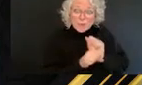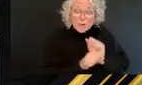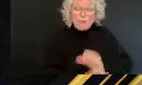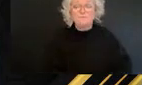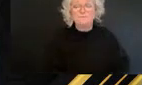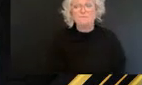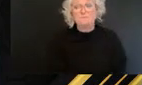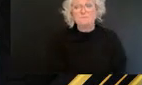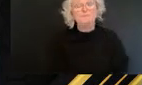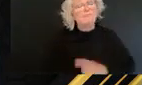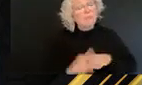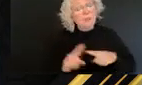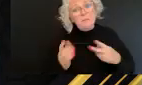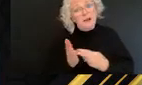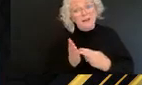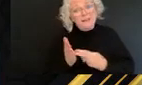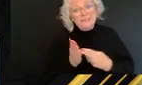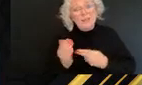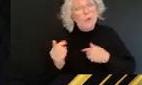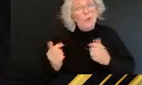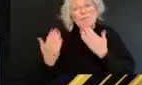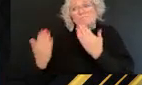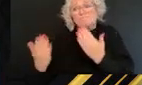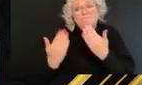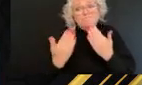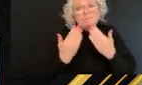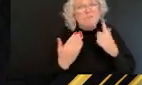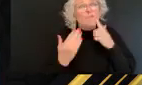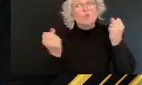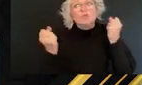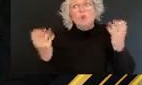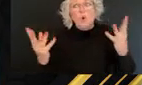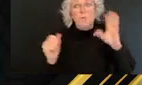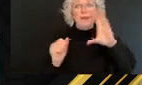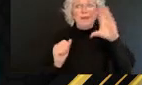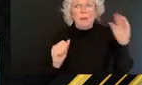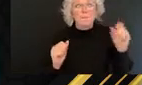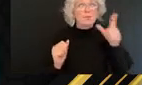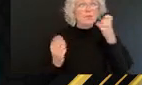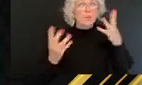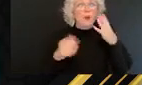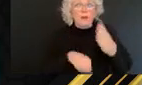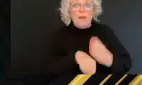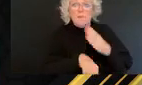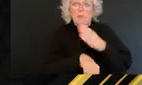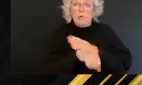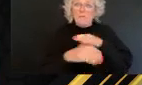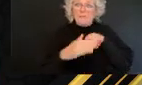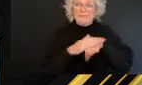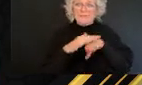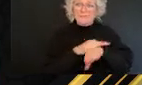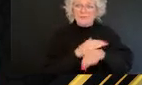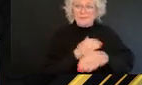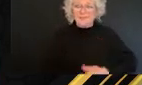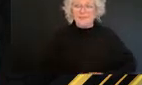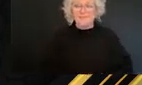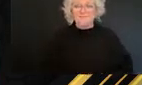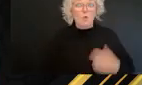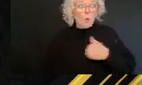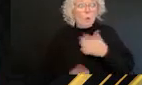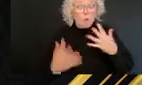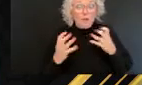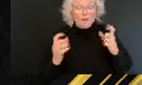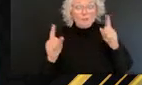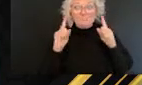are truly thankful that so many companies are working towards improved accessibility and look forward to